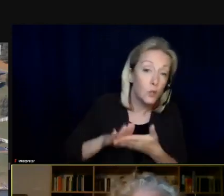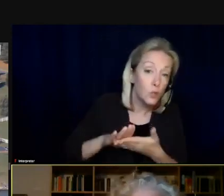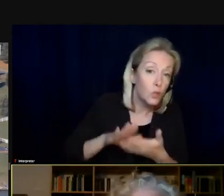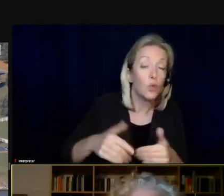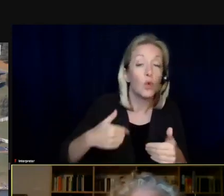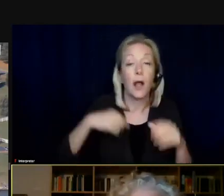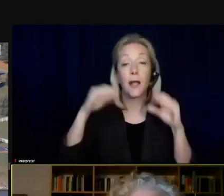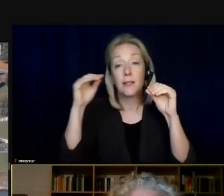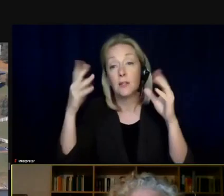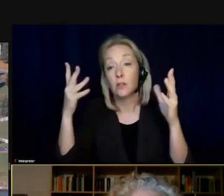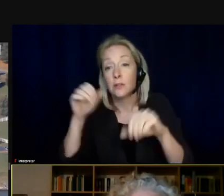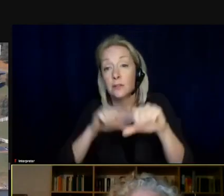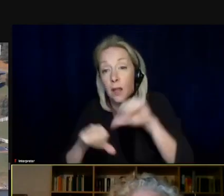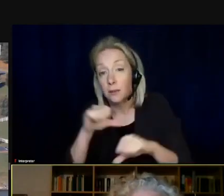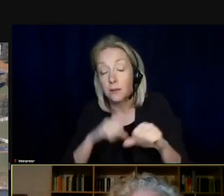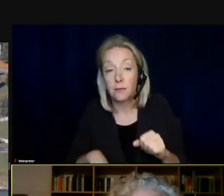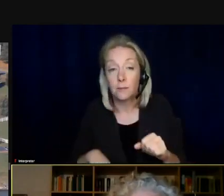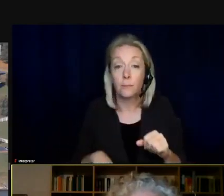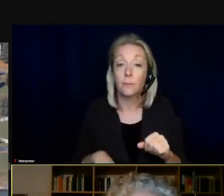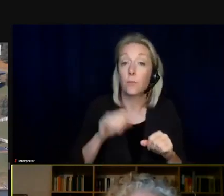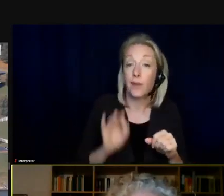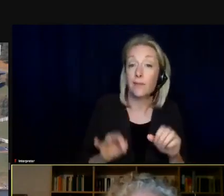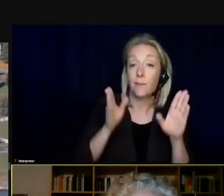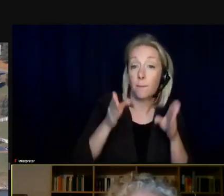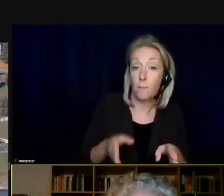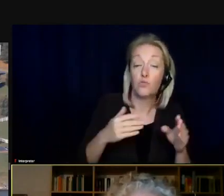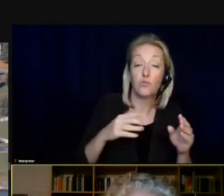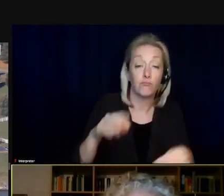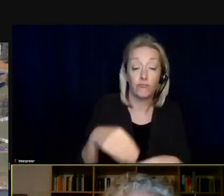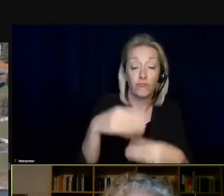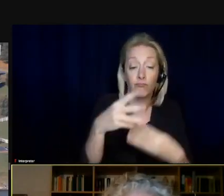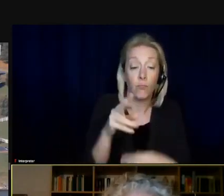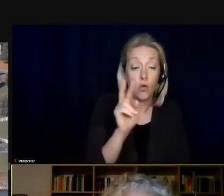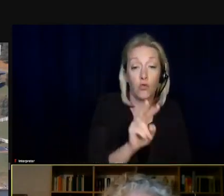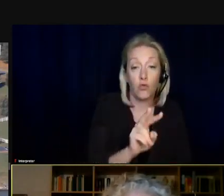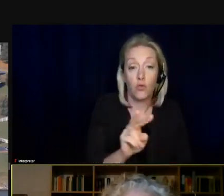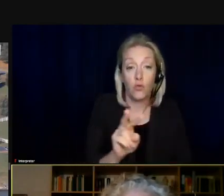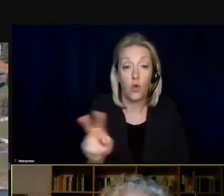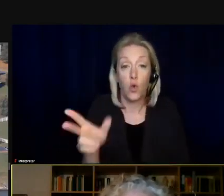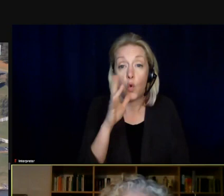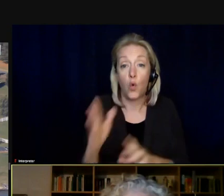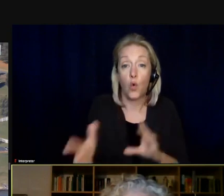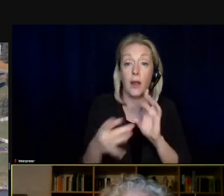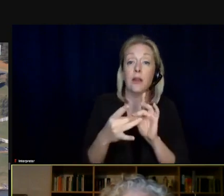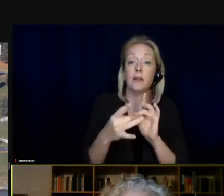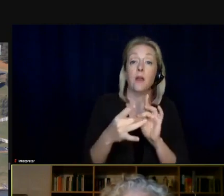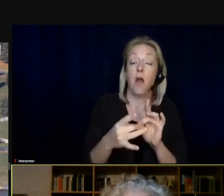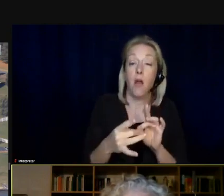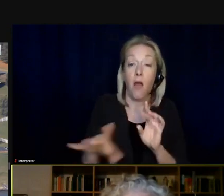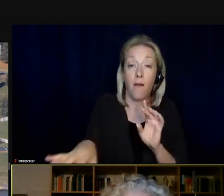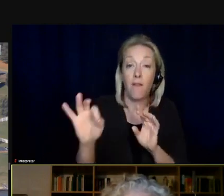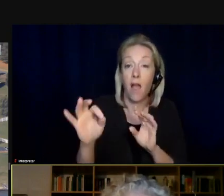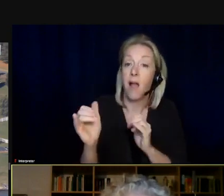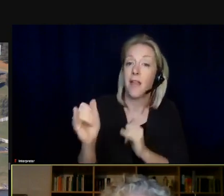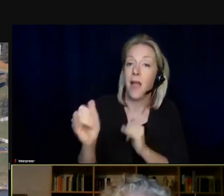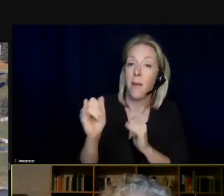science, and that way when people look around for other members to link with, they can find people who